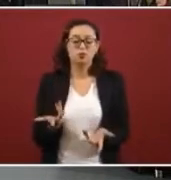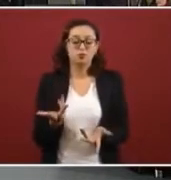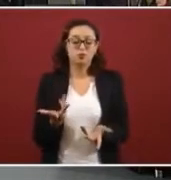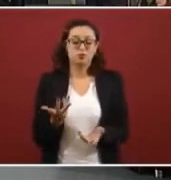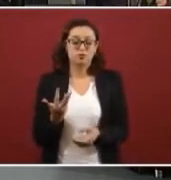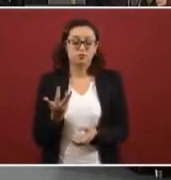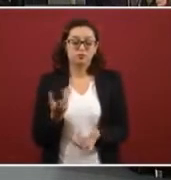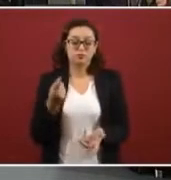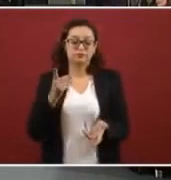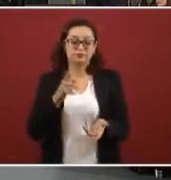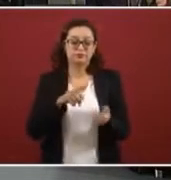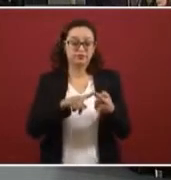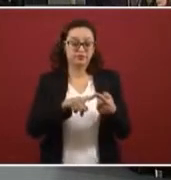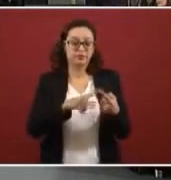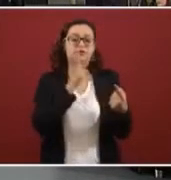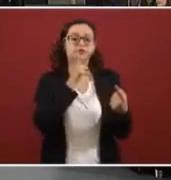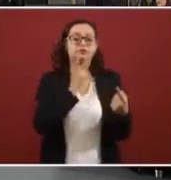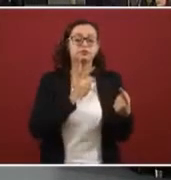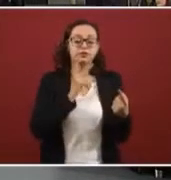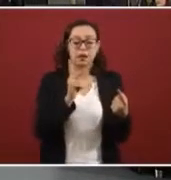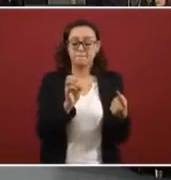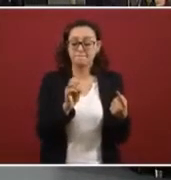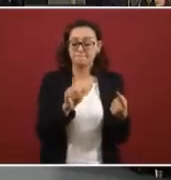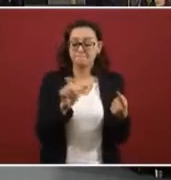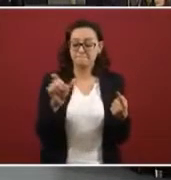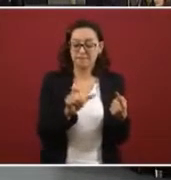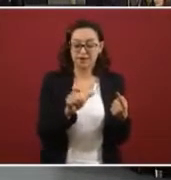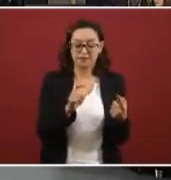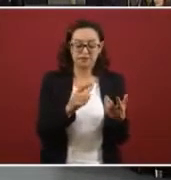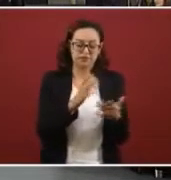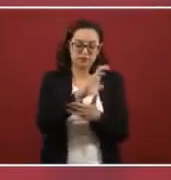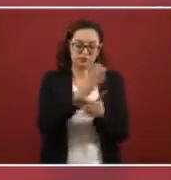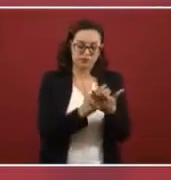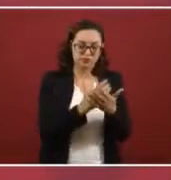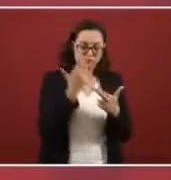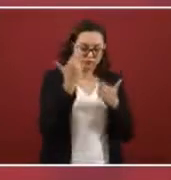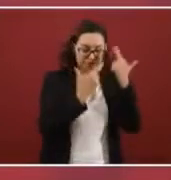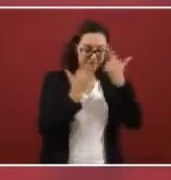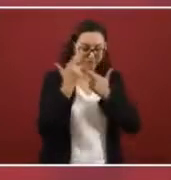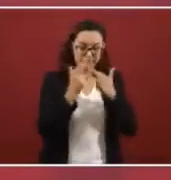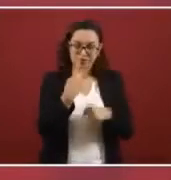it corresponds to Pemex, the revision of the contract.